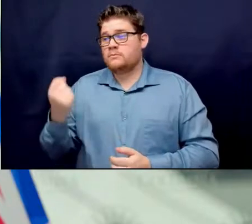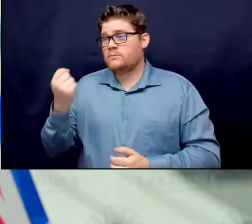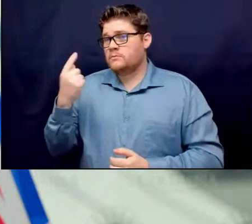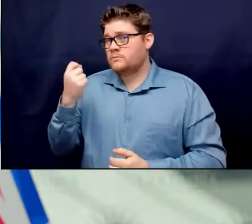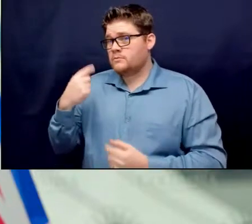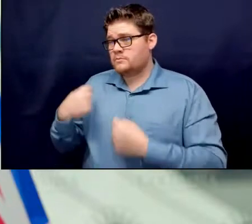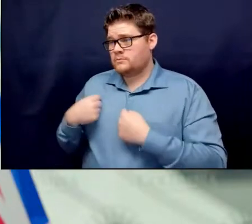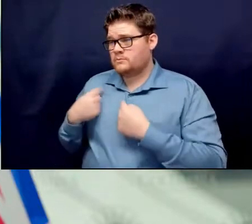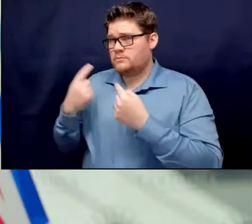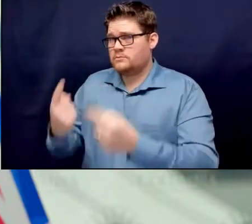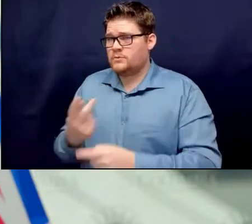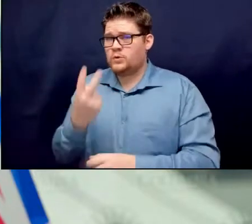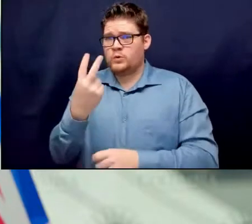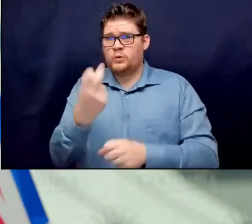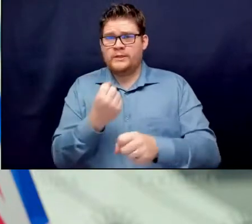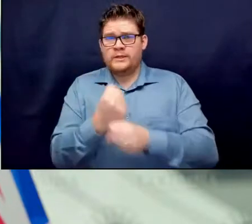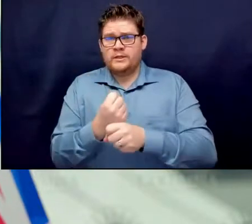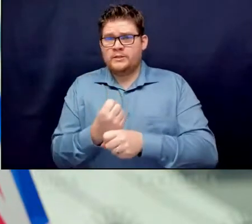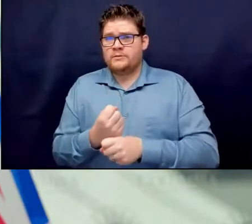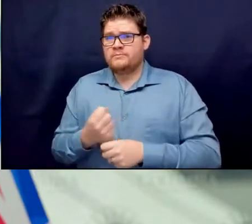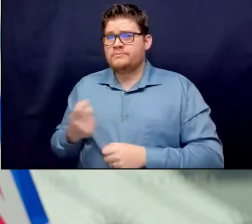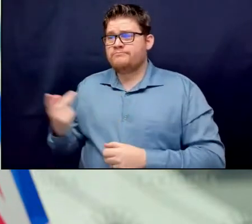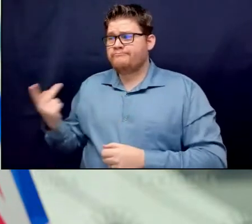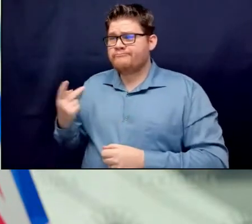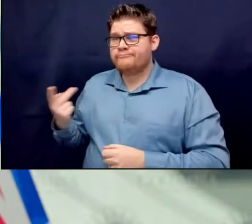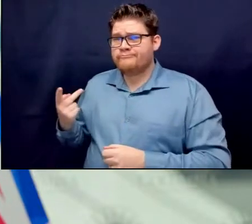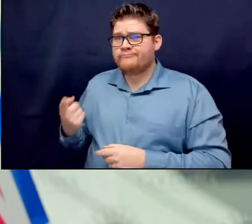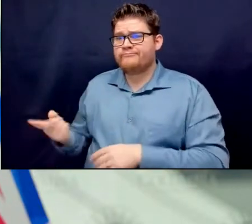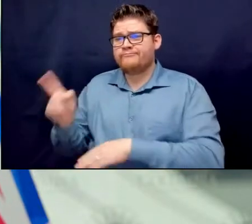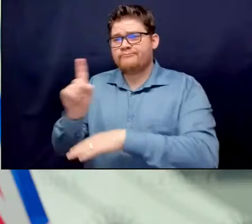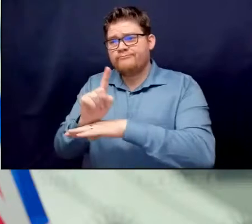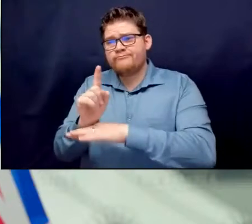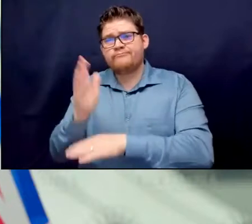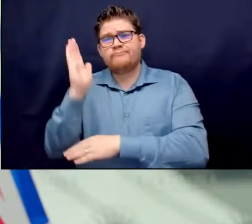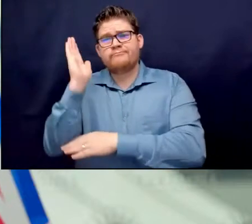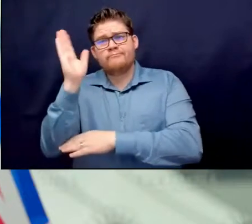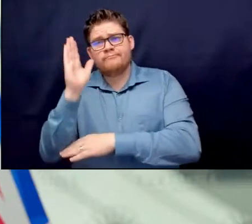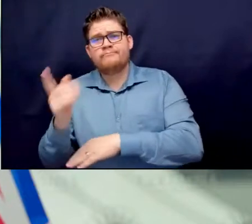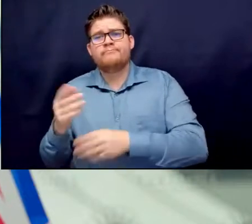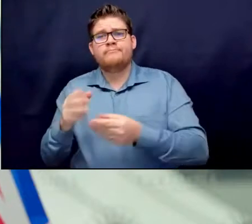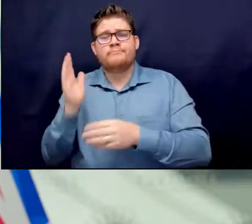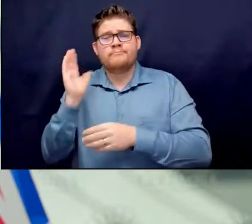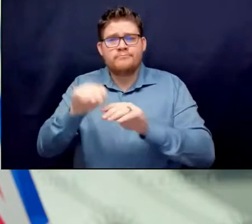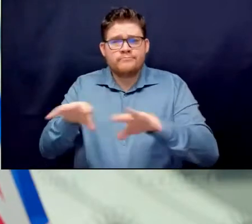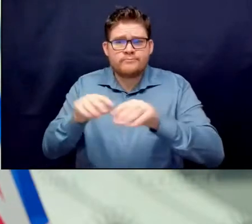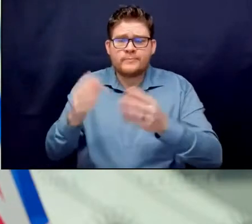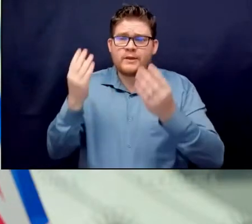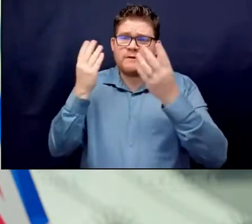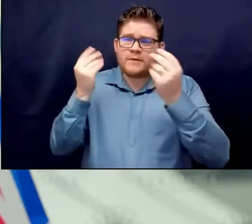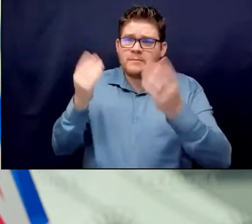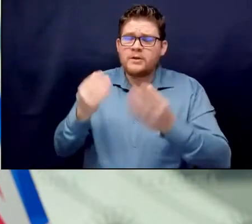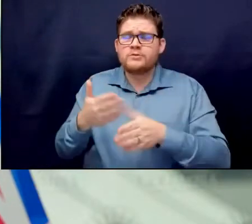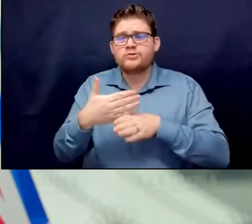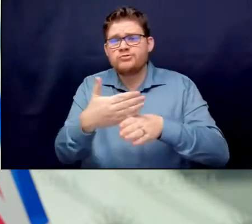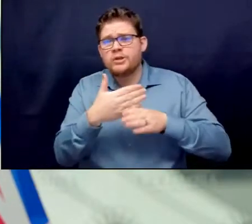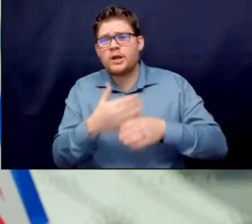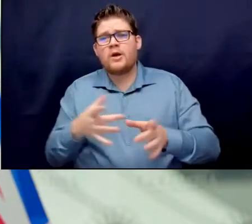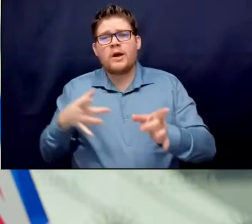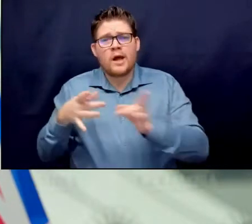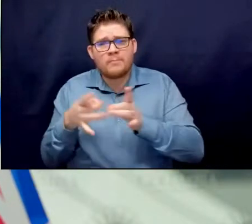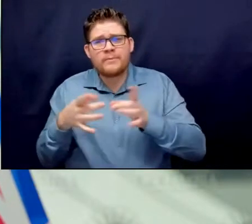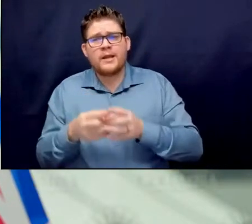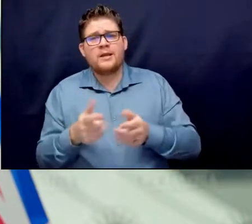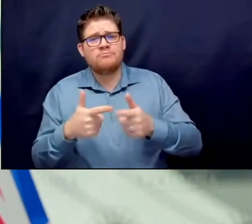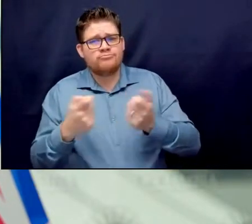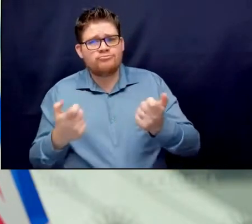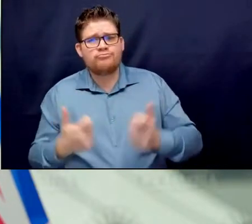these briefings, and the first one was at the end of January 2020, and a lot has changed. But I want to say